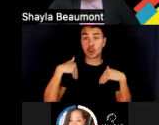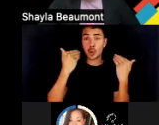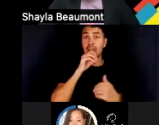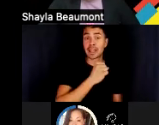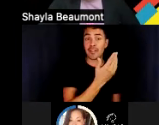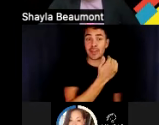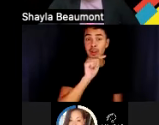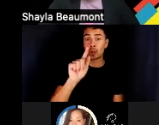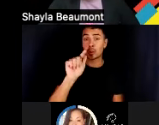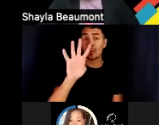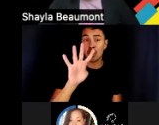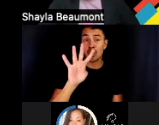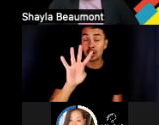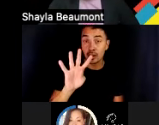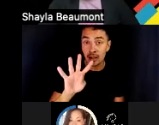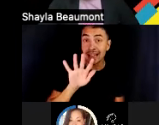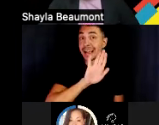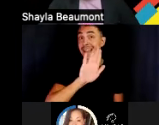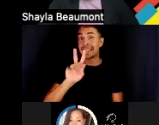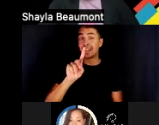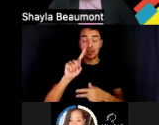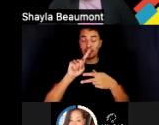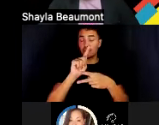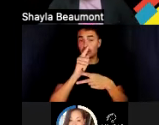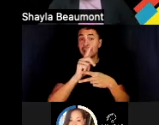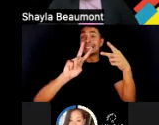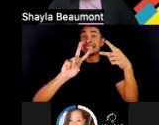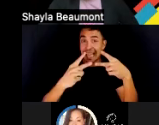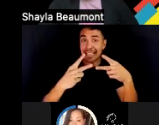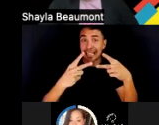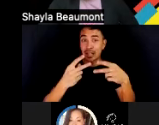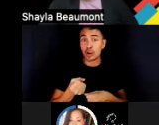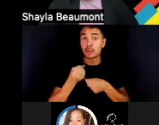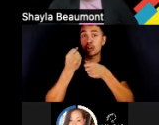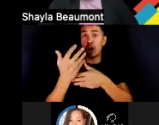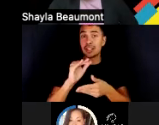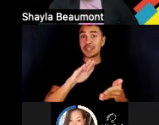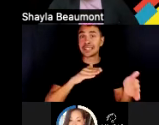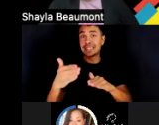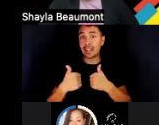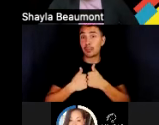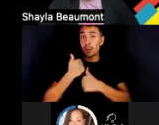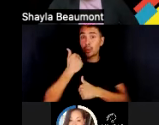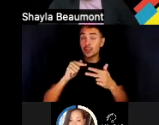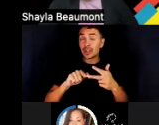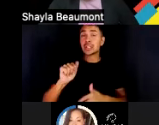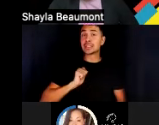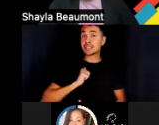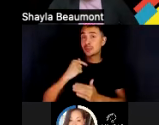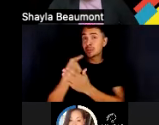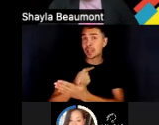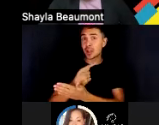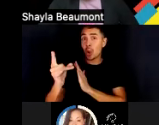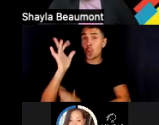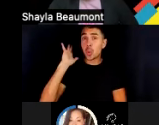old. Like, I remember looking at a chart just recently that kind of, I think it was from the CDC, and it